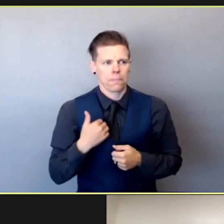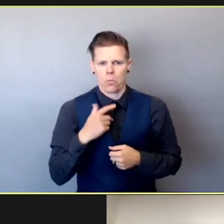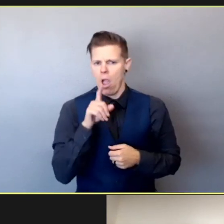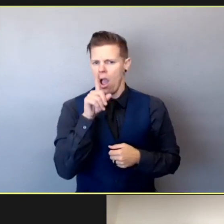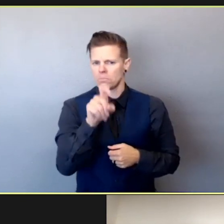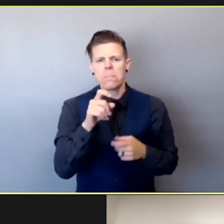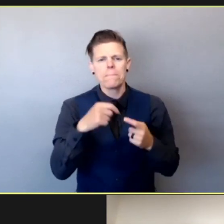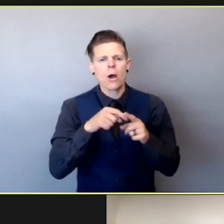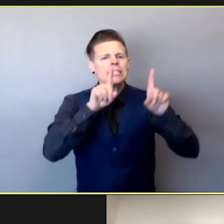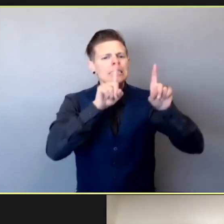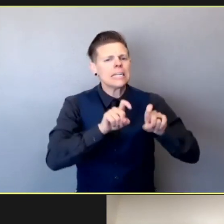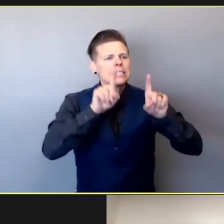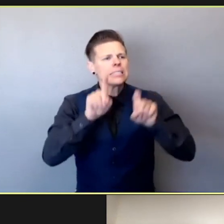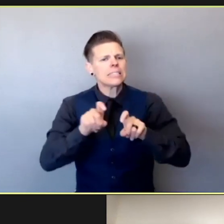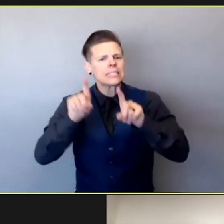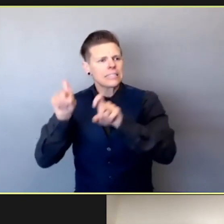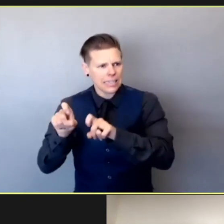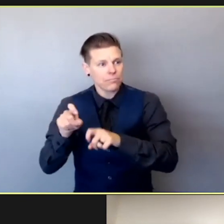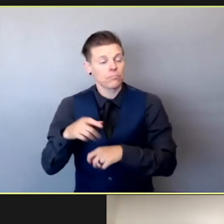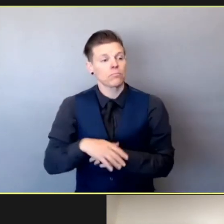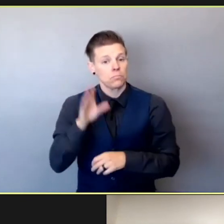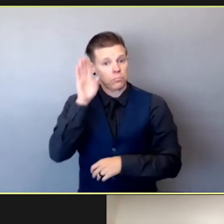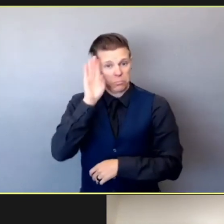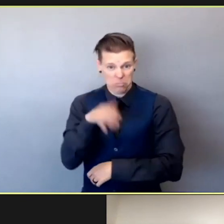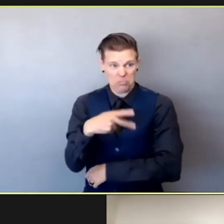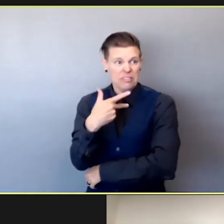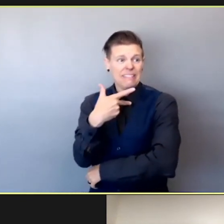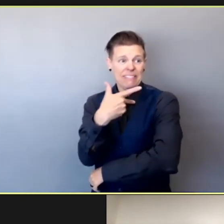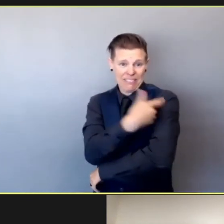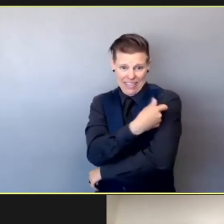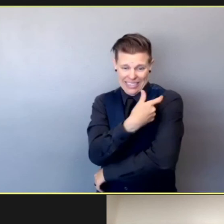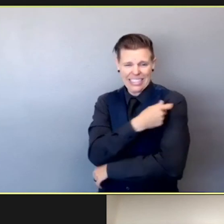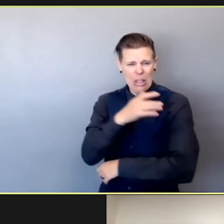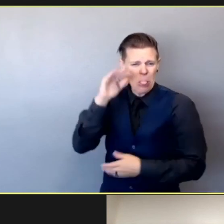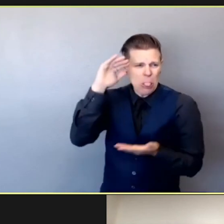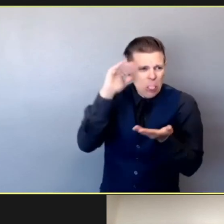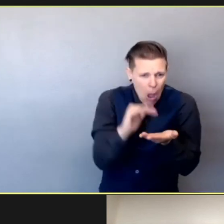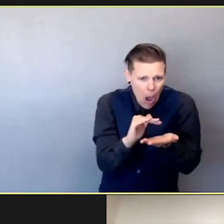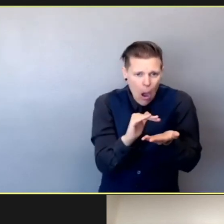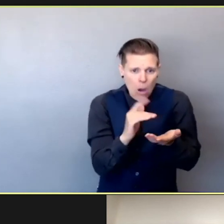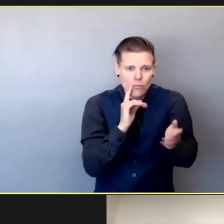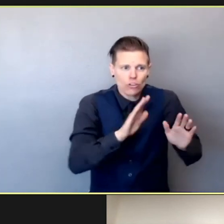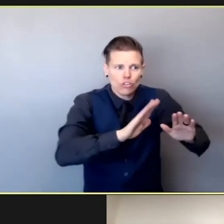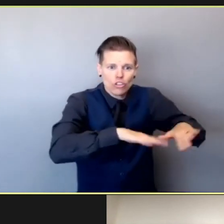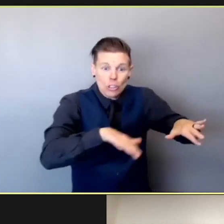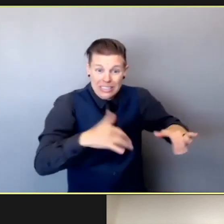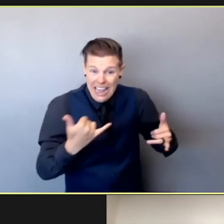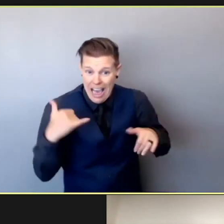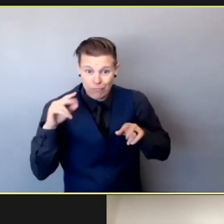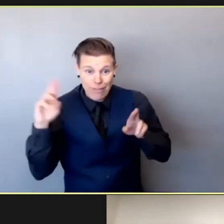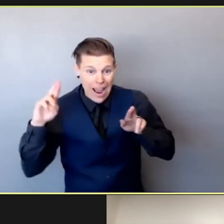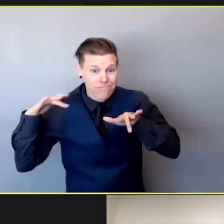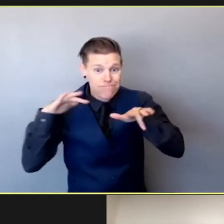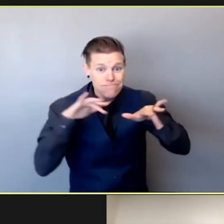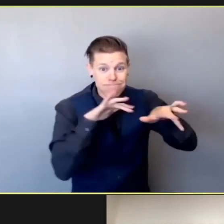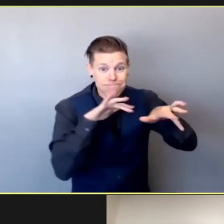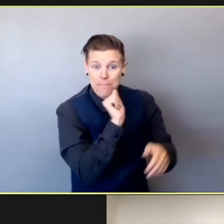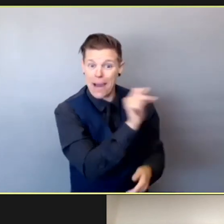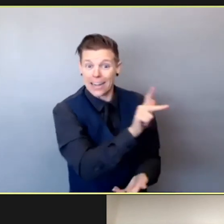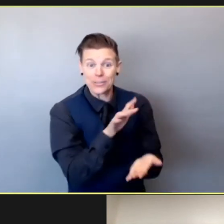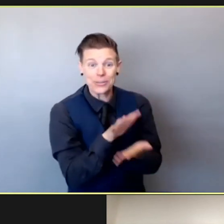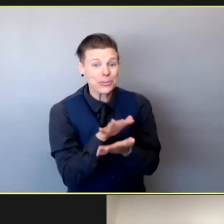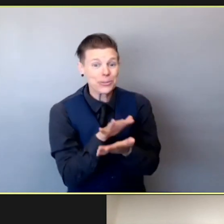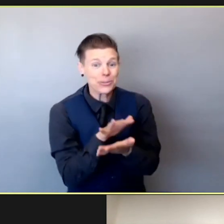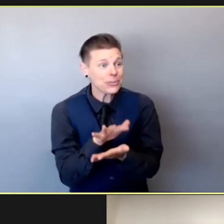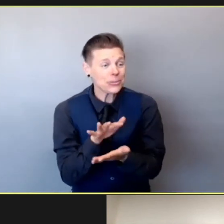Vaccine rates are super low amongst kids. We're about to go back to school, and there was a testing regime in the spring when a lot of